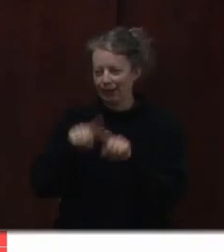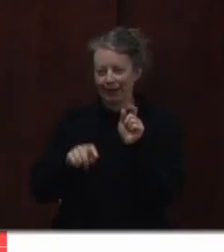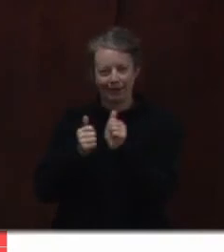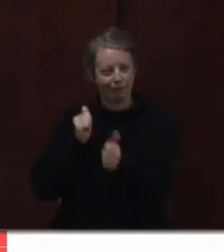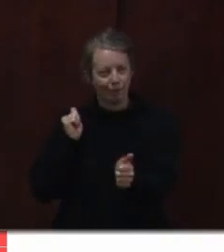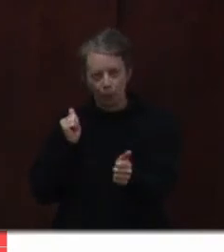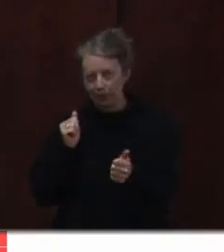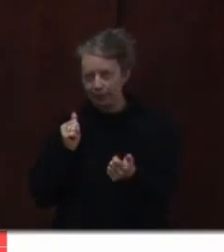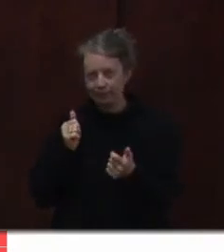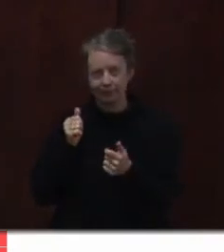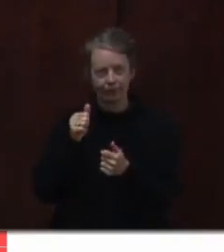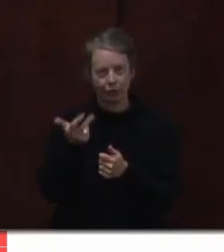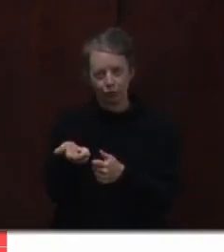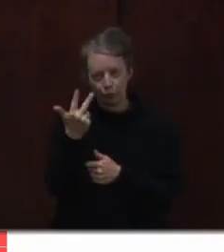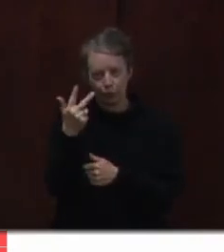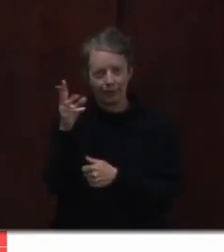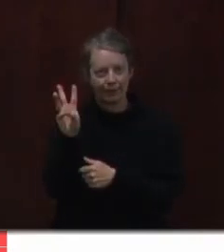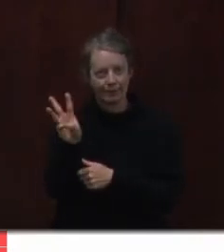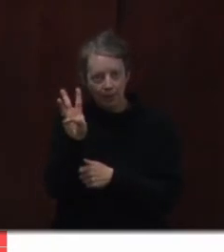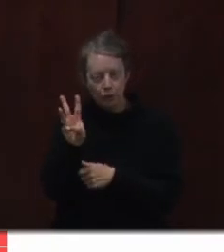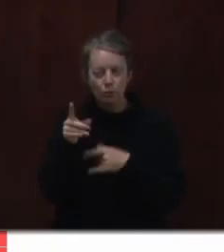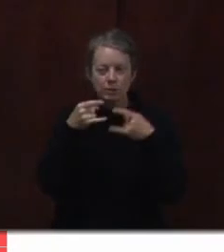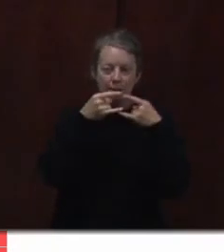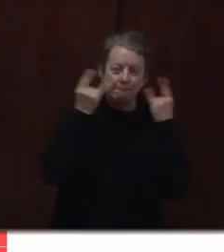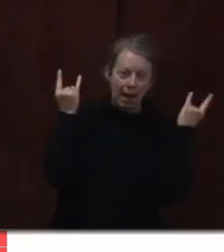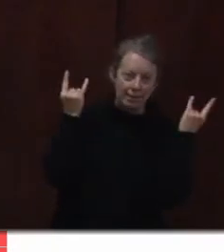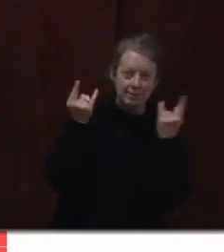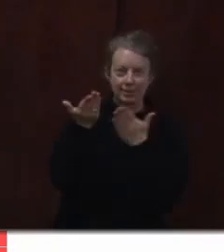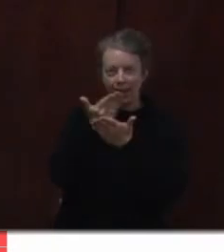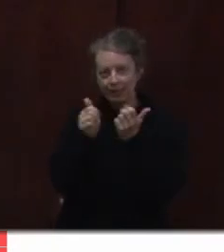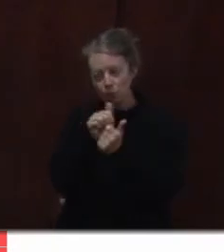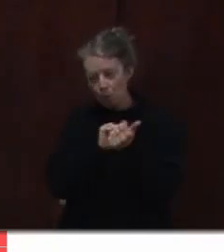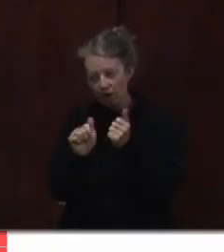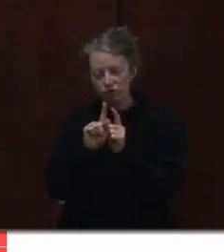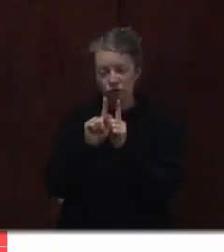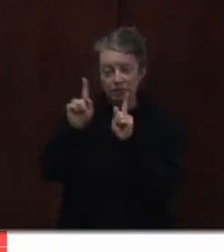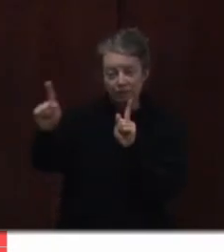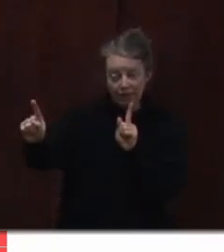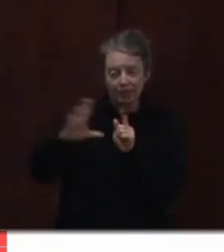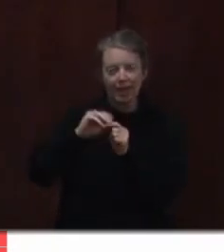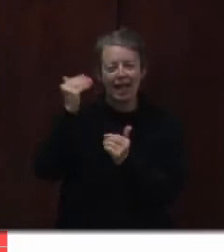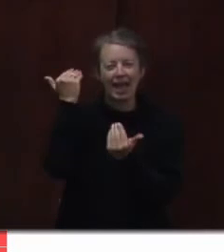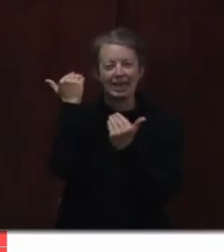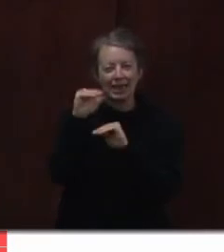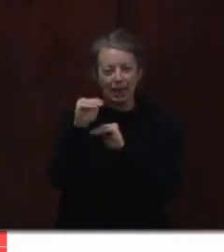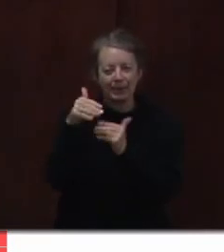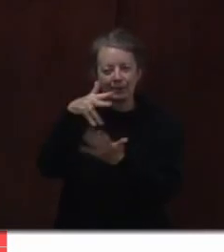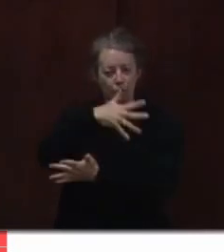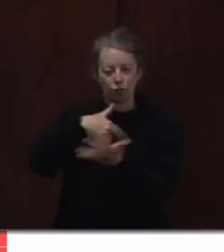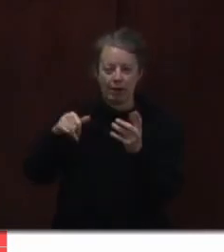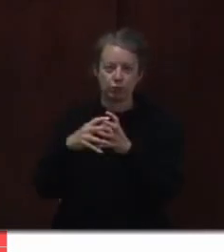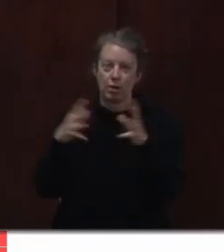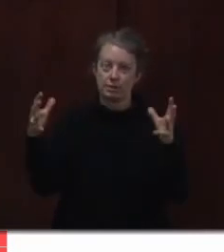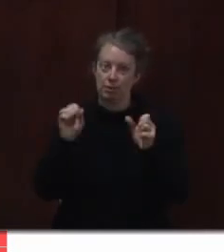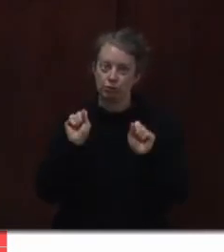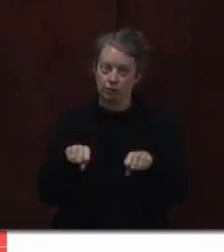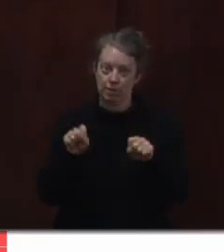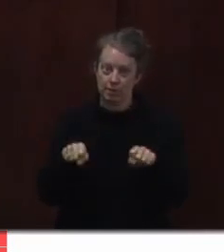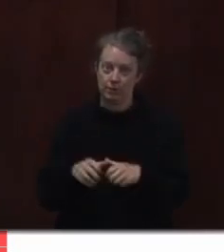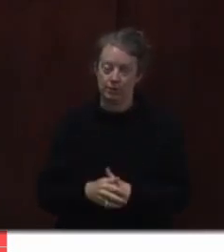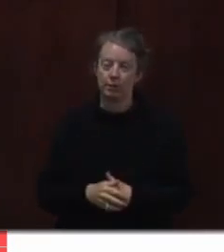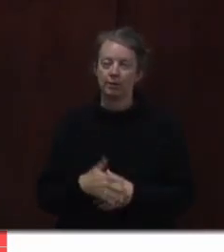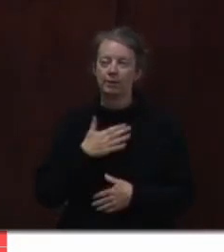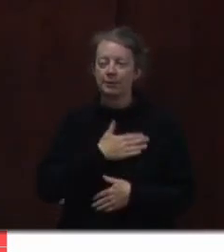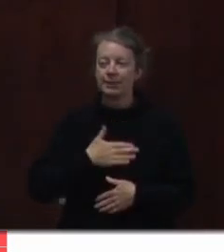to continue to wear their masks, wash their hands, stay 6 feet apart, and limit your interactions as much as possible. So please